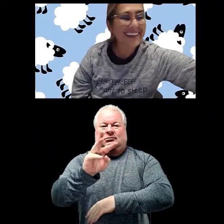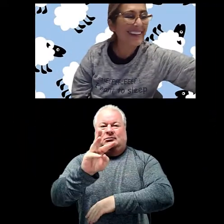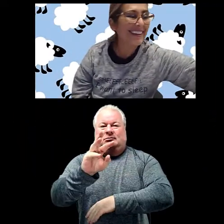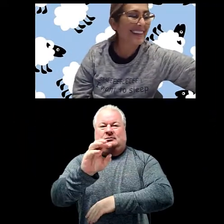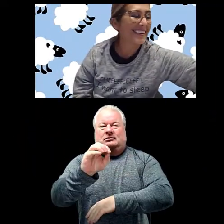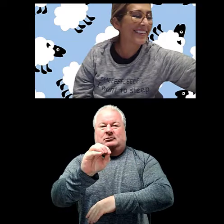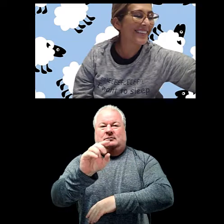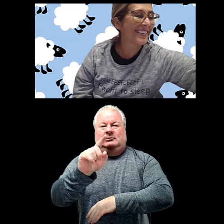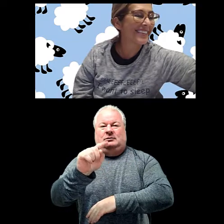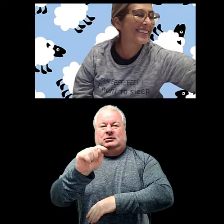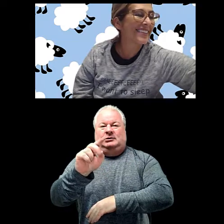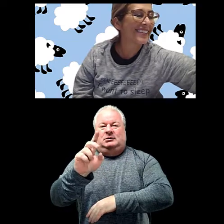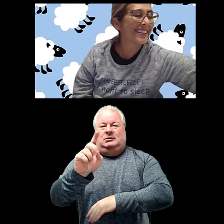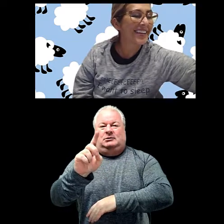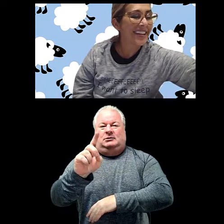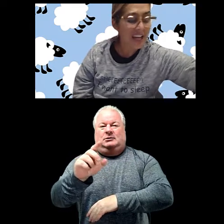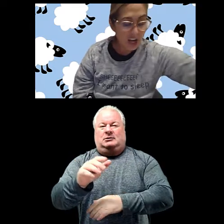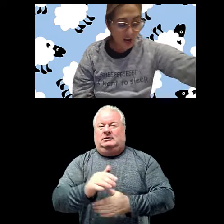day.